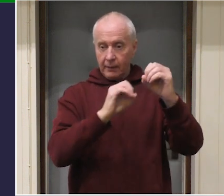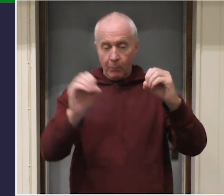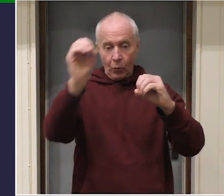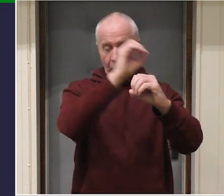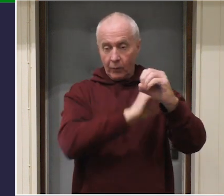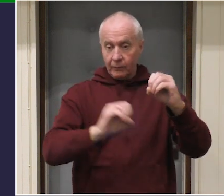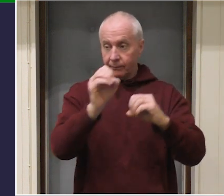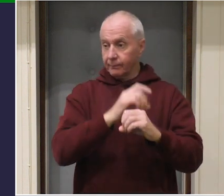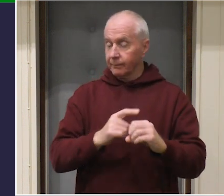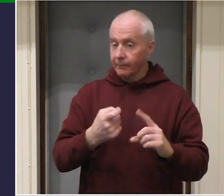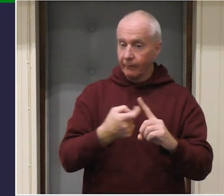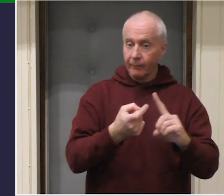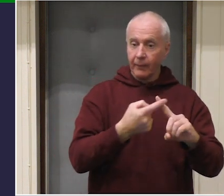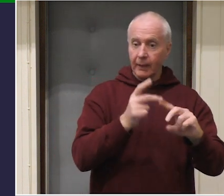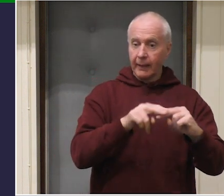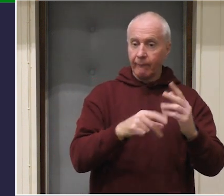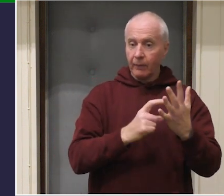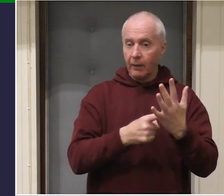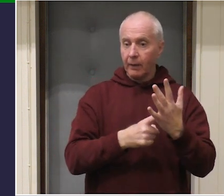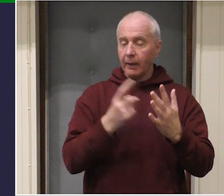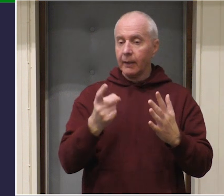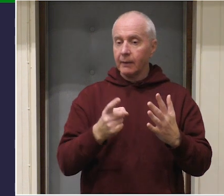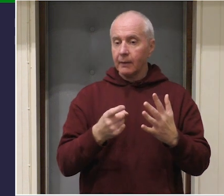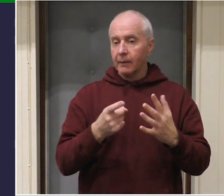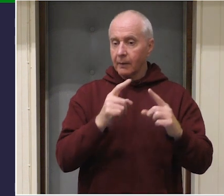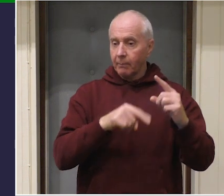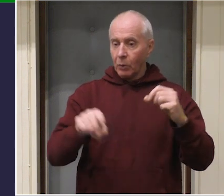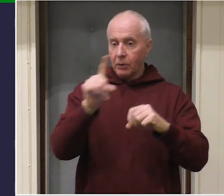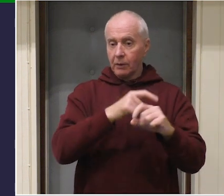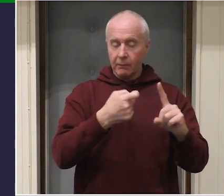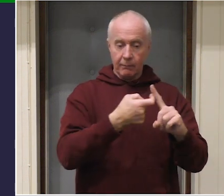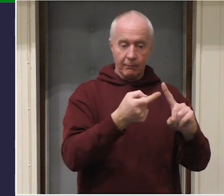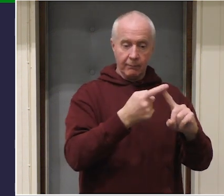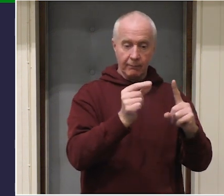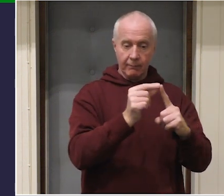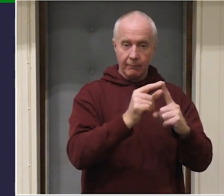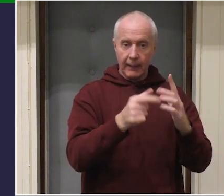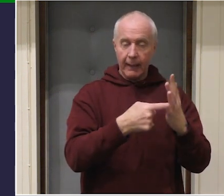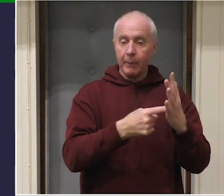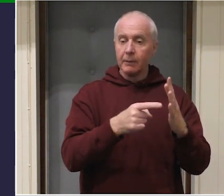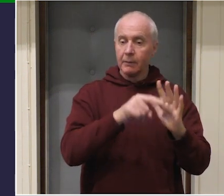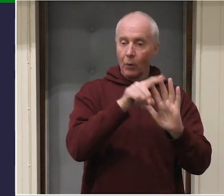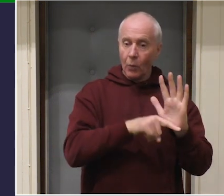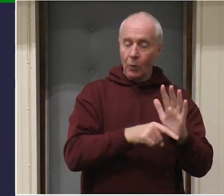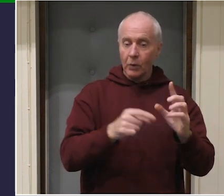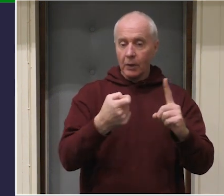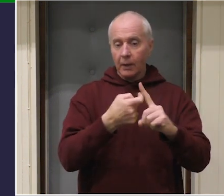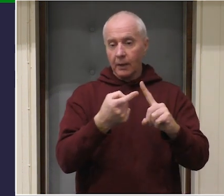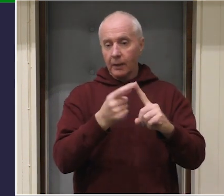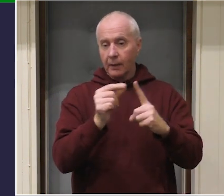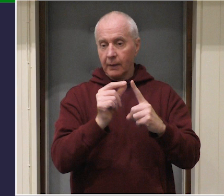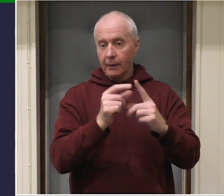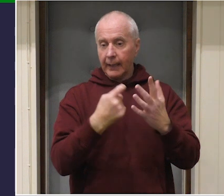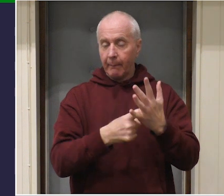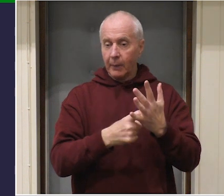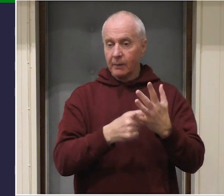undergraduates. Keplerian motion. I use Kepler's laws and Kepler's equation because it works. That is what celestial mechanics